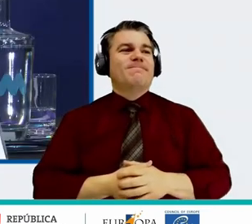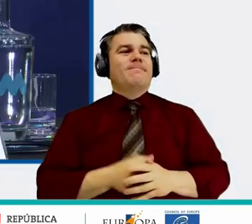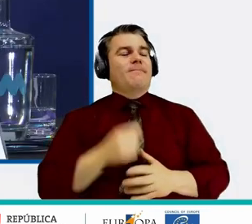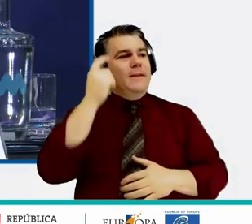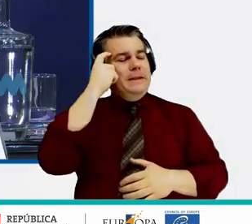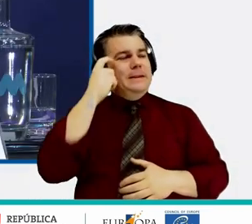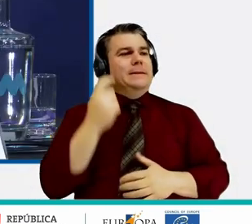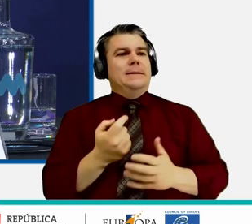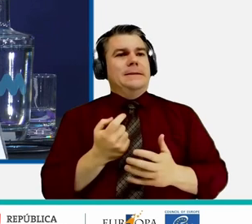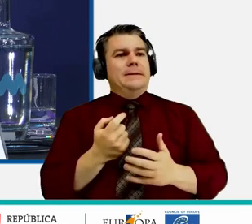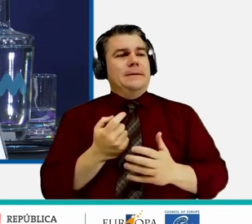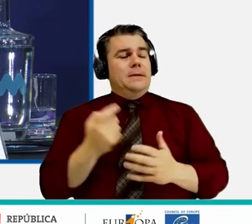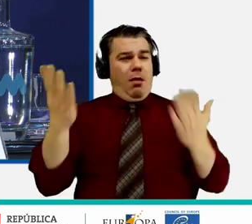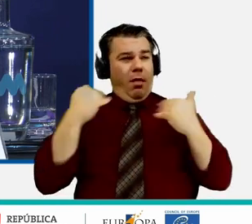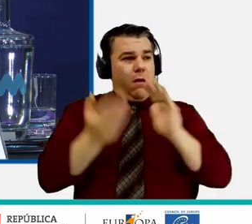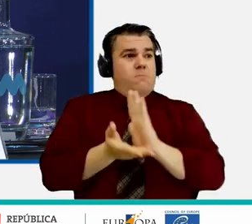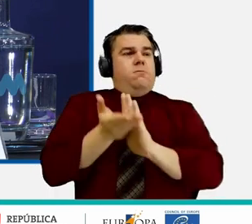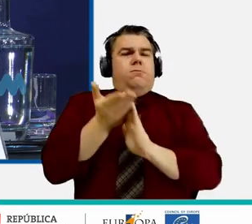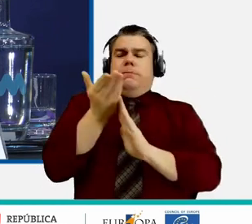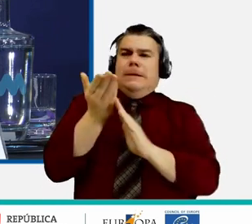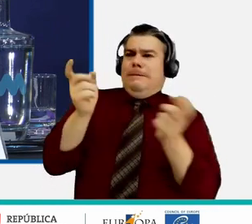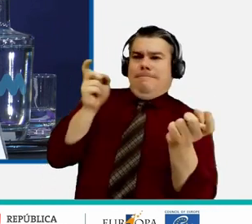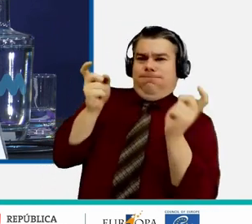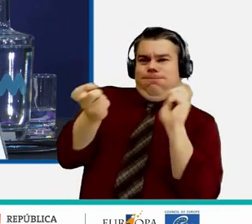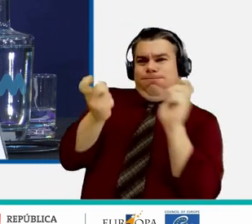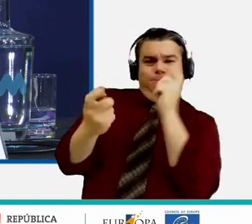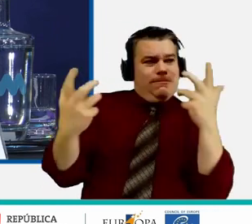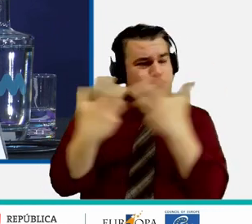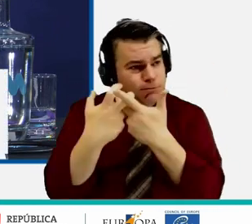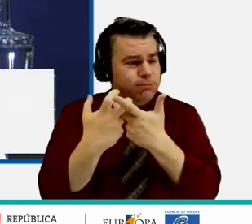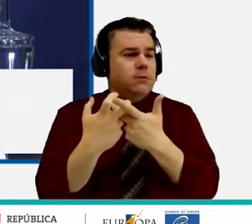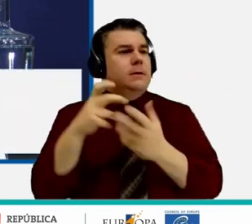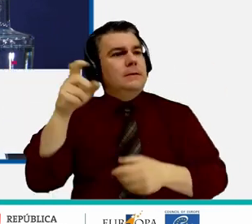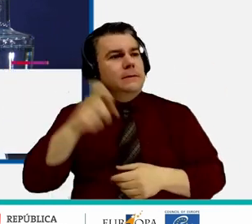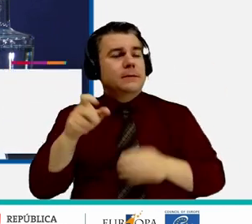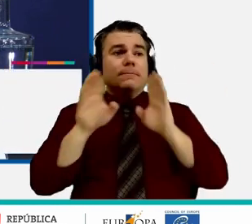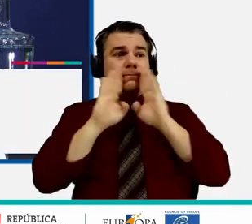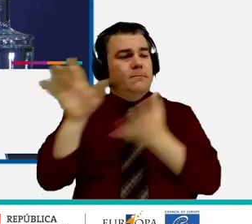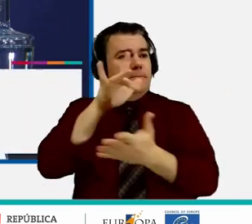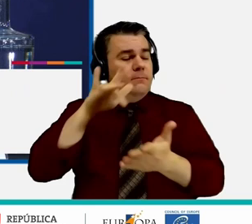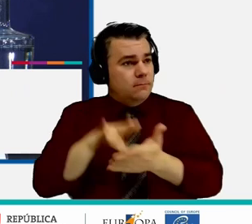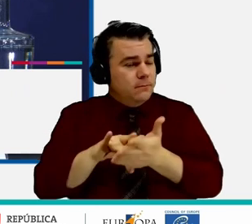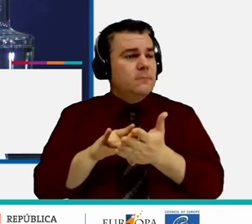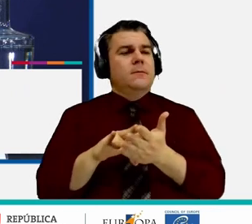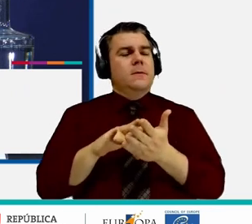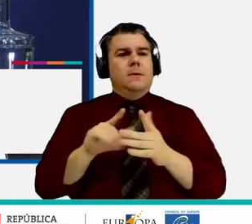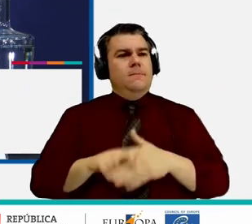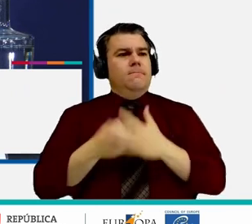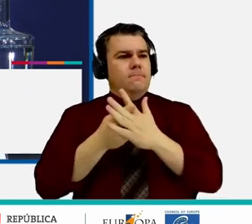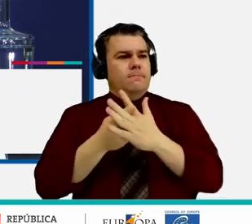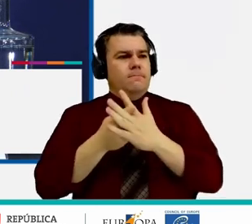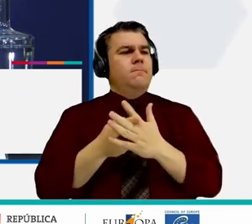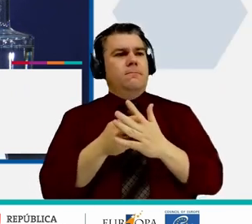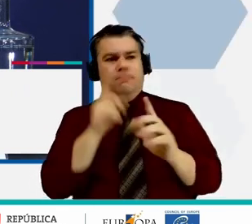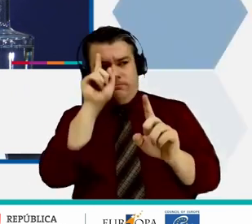for climate change adaptation measures, representatives of the Central Bosnia Canton have launched various projects and